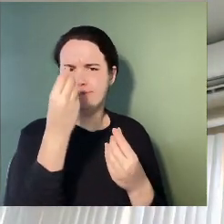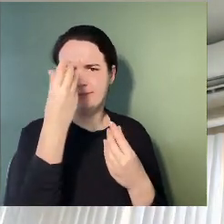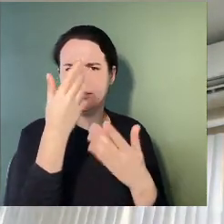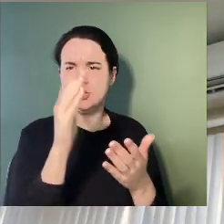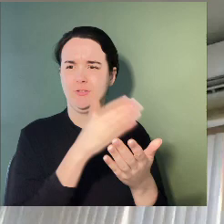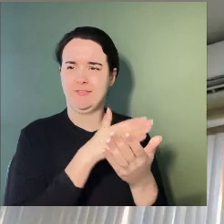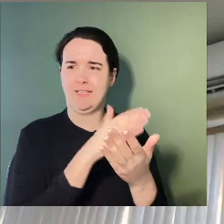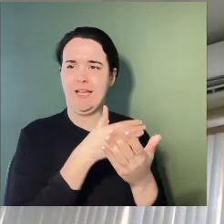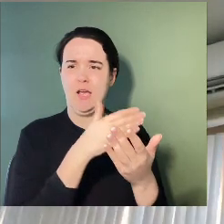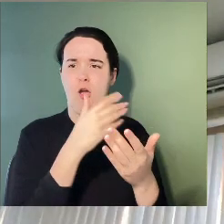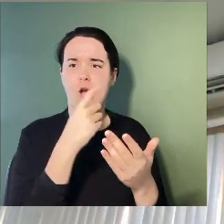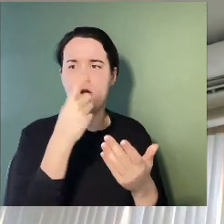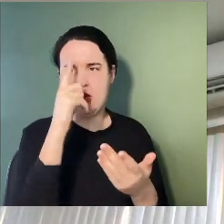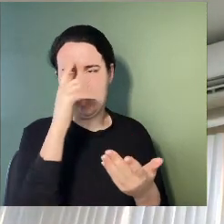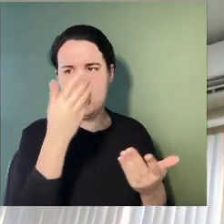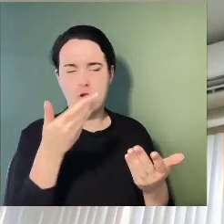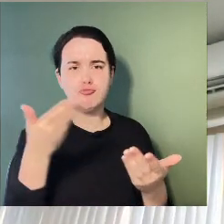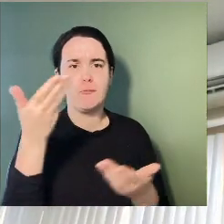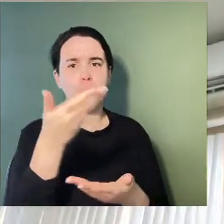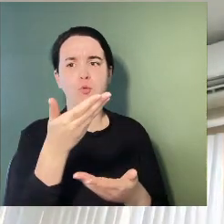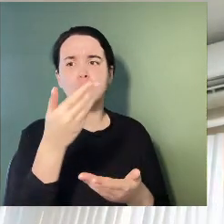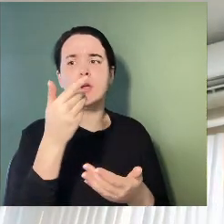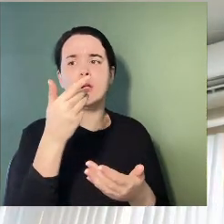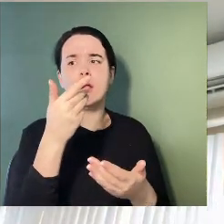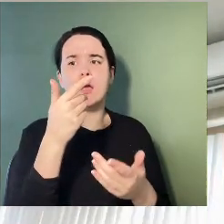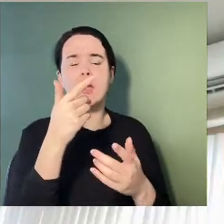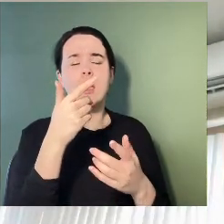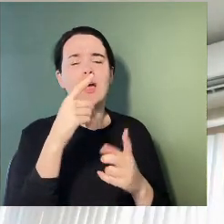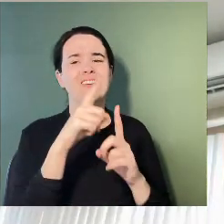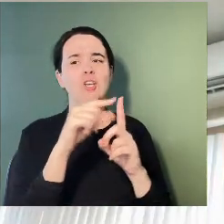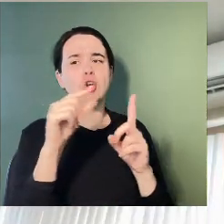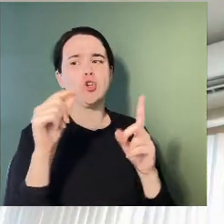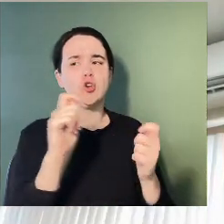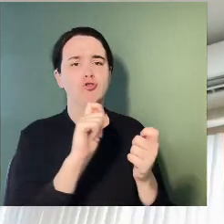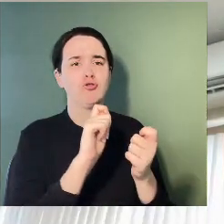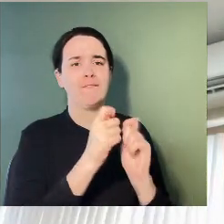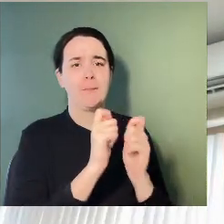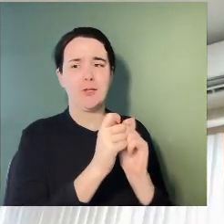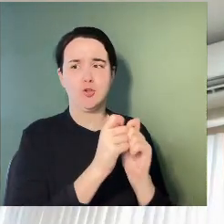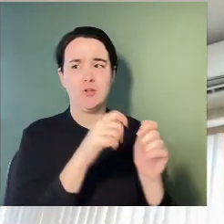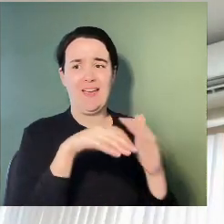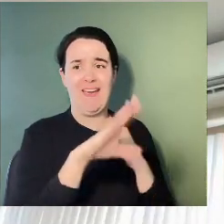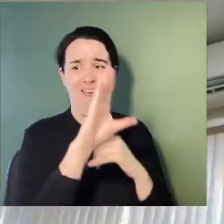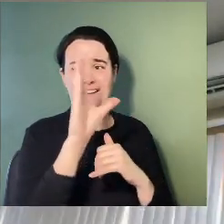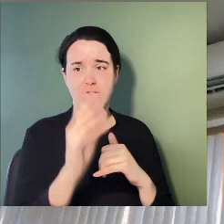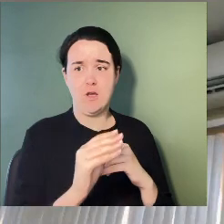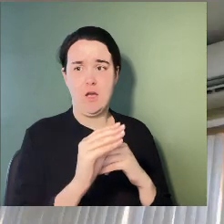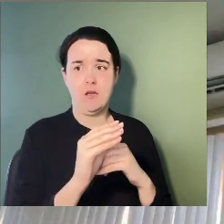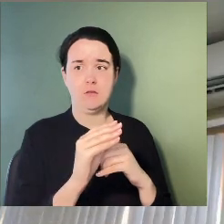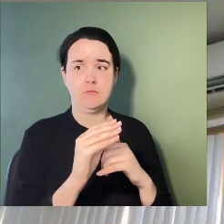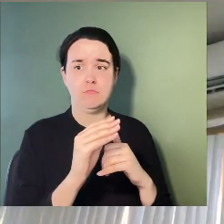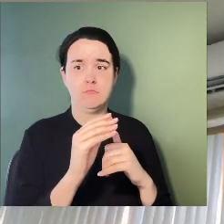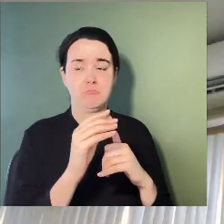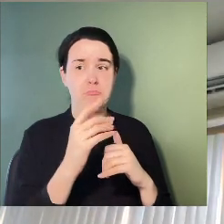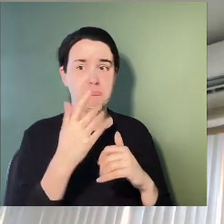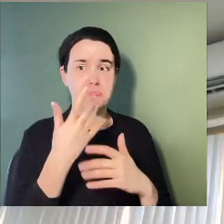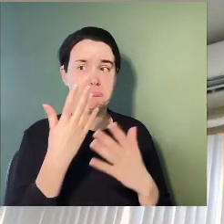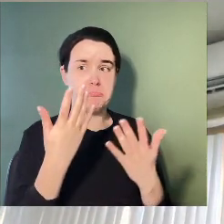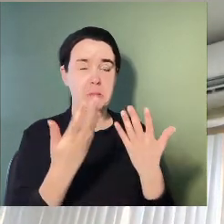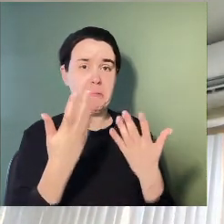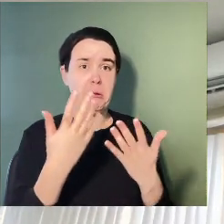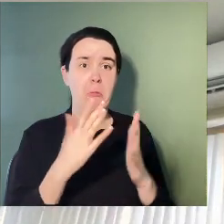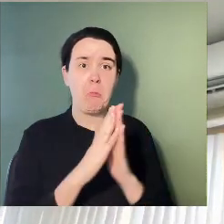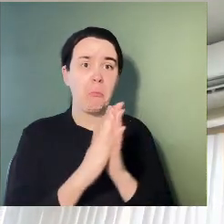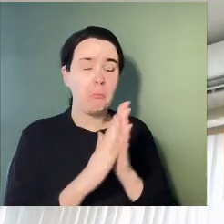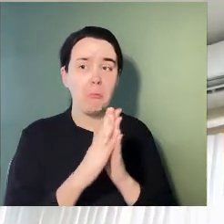contribution to a book chapter on digital transformation in Africa. So just want to bring that to everyone's attention. If you want to, I think this is the kind of